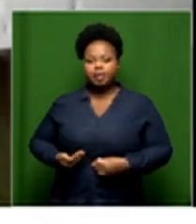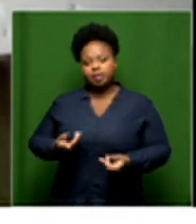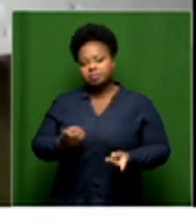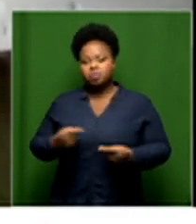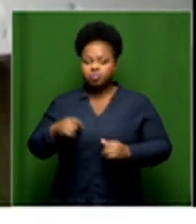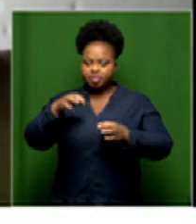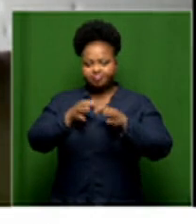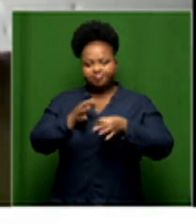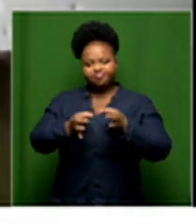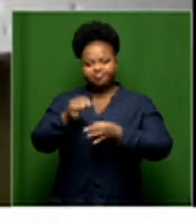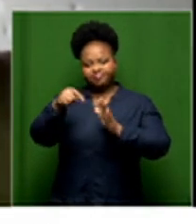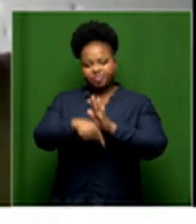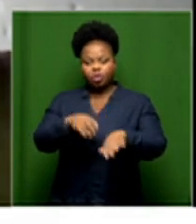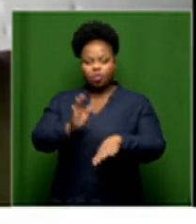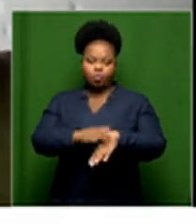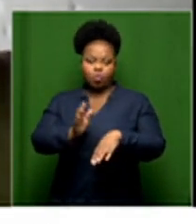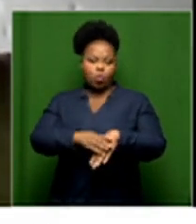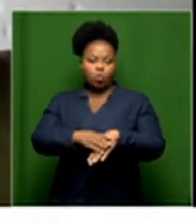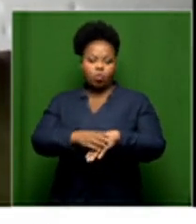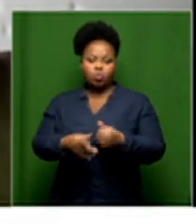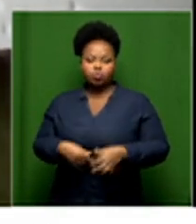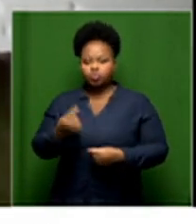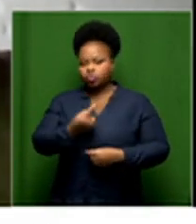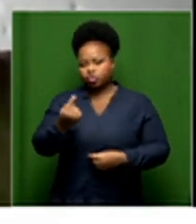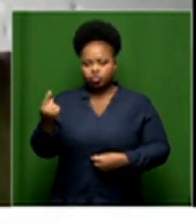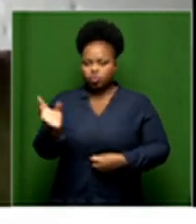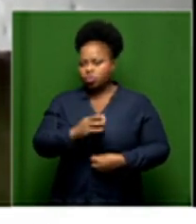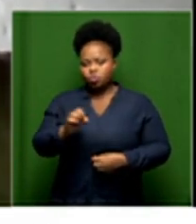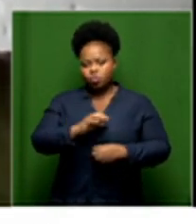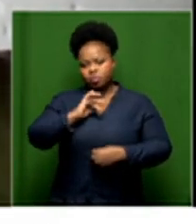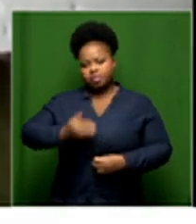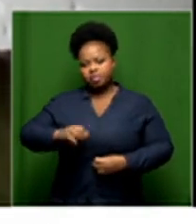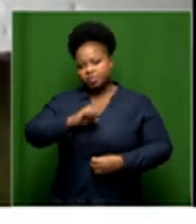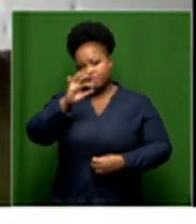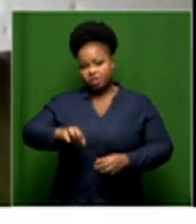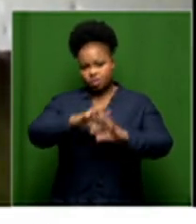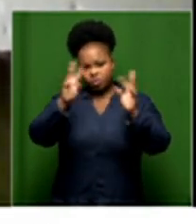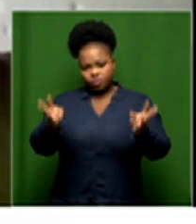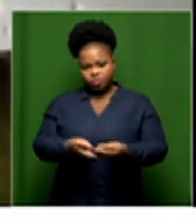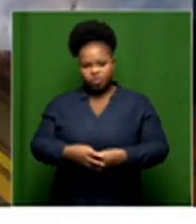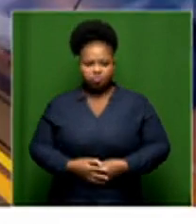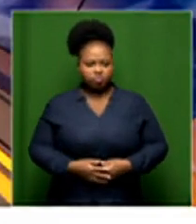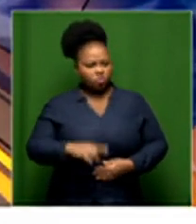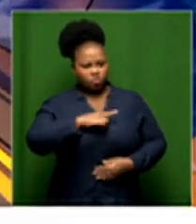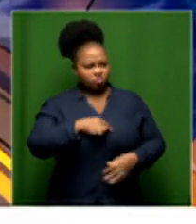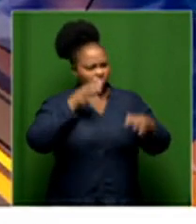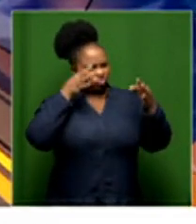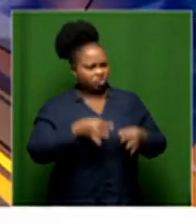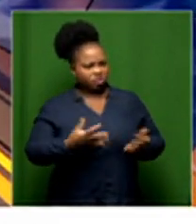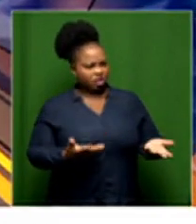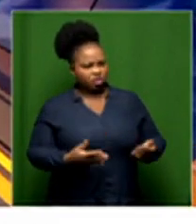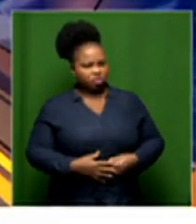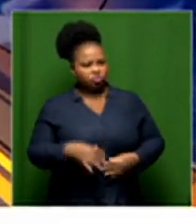further and express it deeply to each and every woman in South Africa and around the world. What triggered that decision